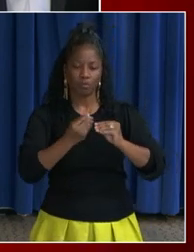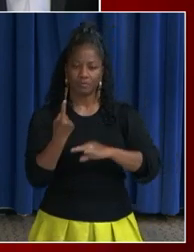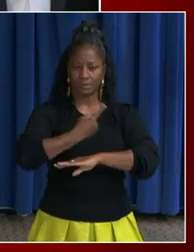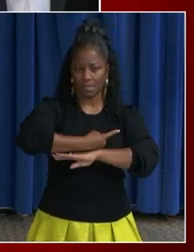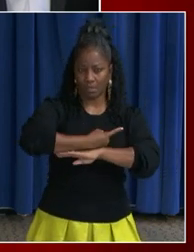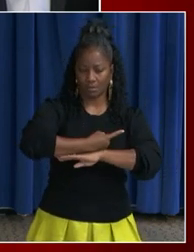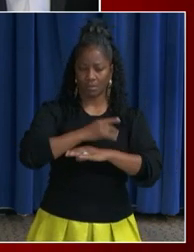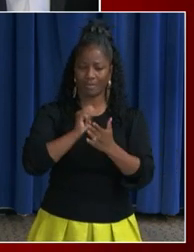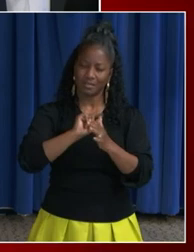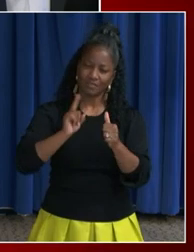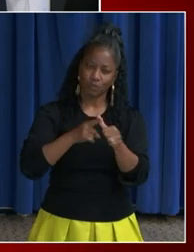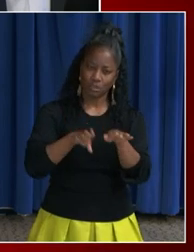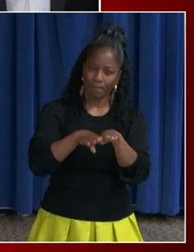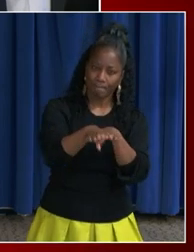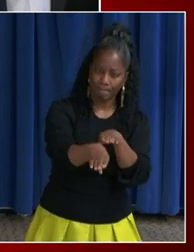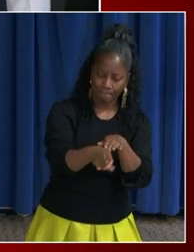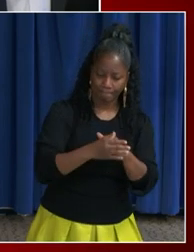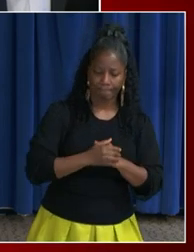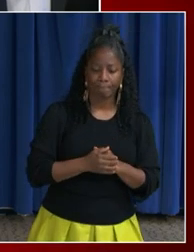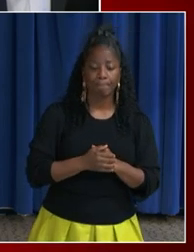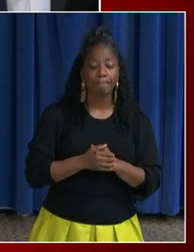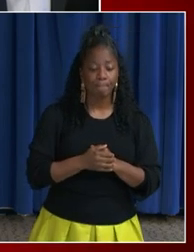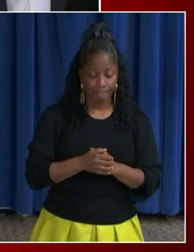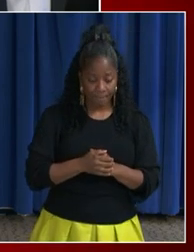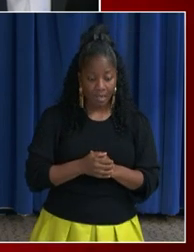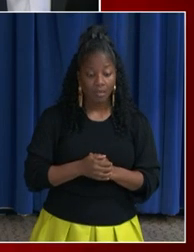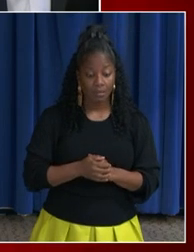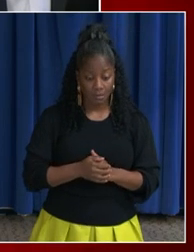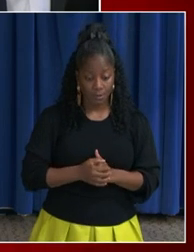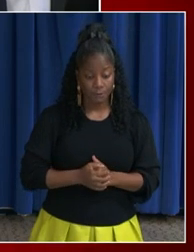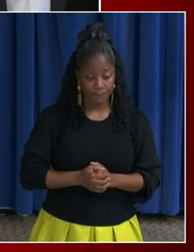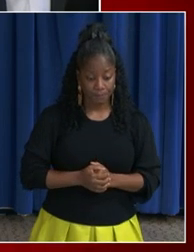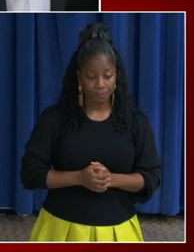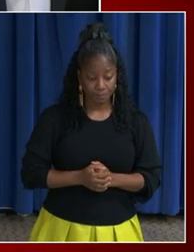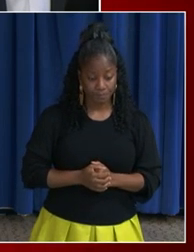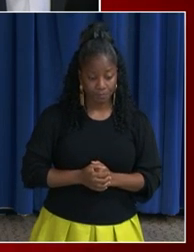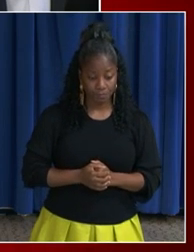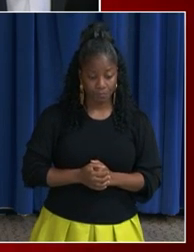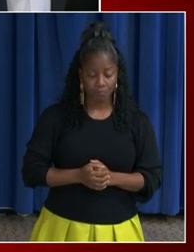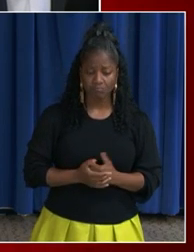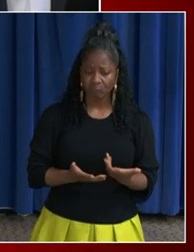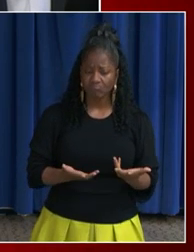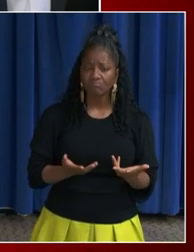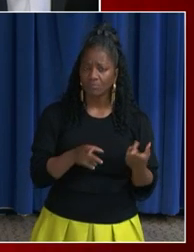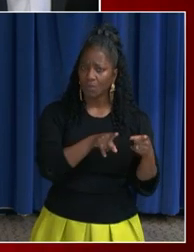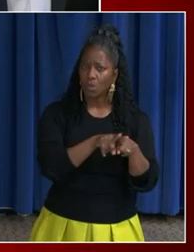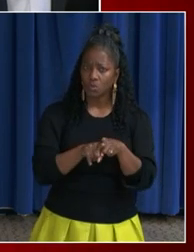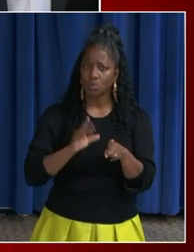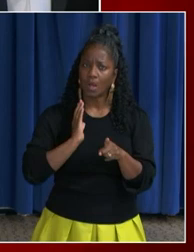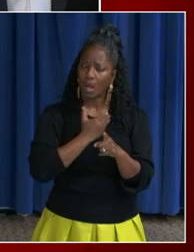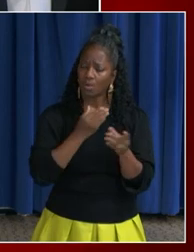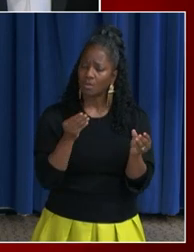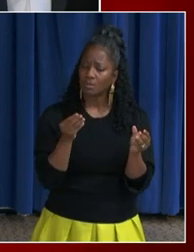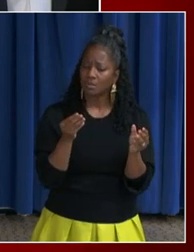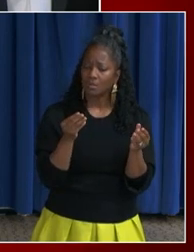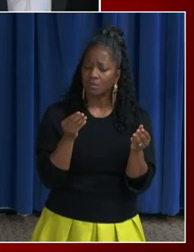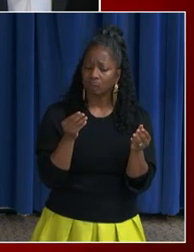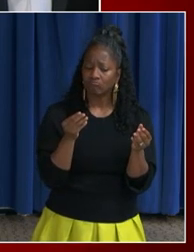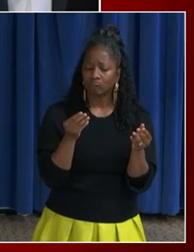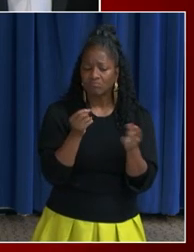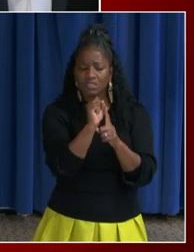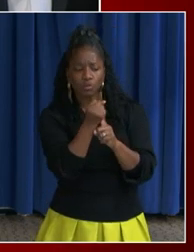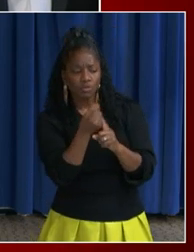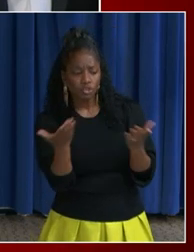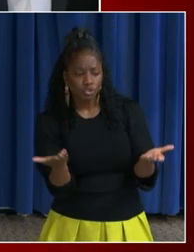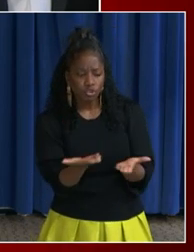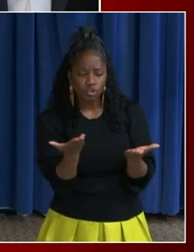that's the first step. In addition, in our situation, the city has made a concerted effort